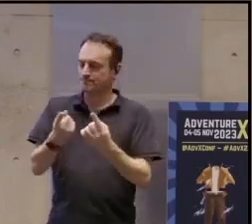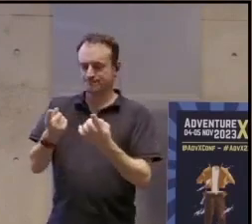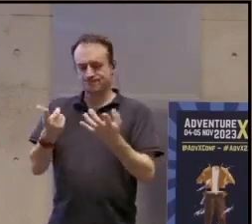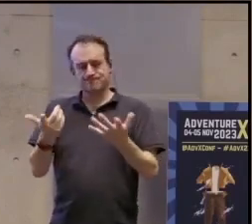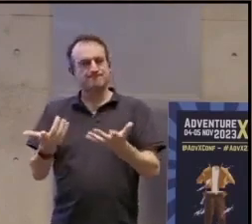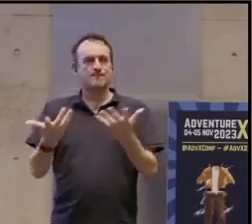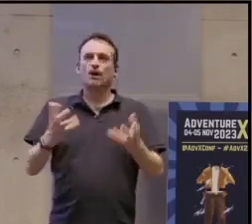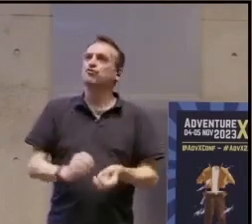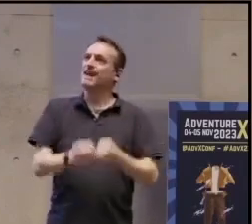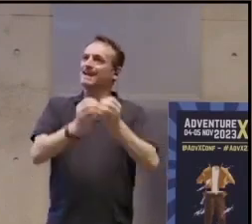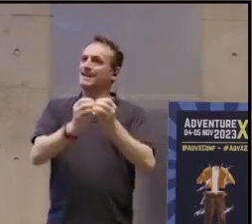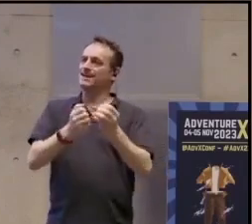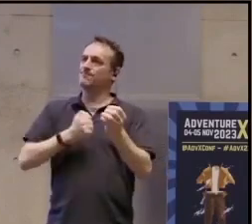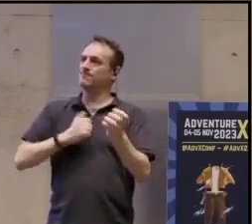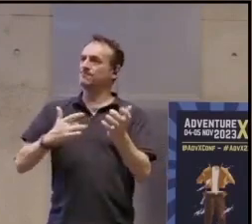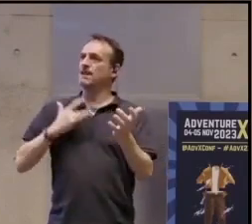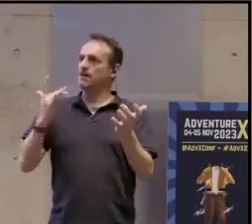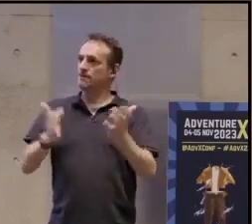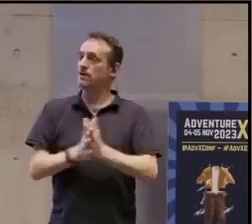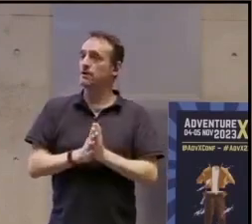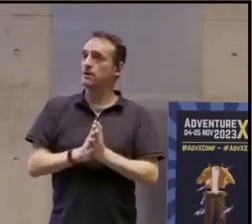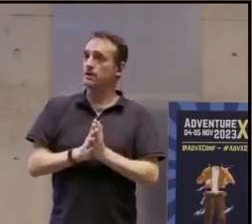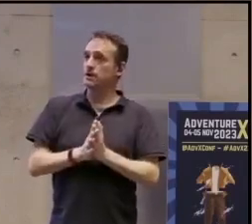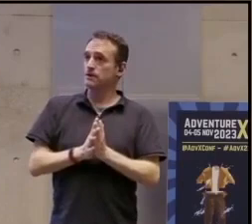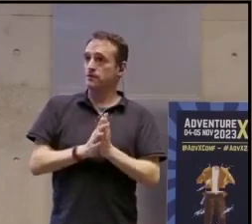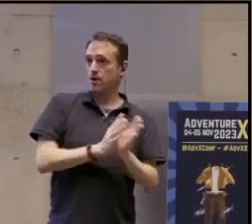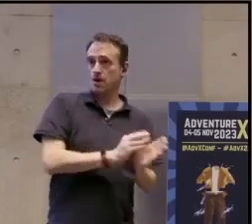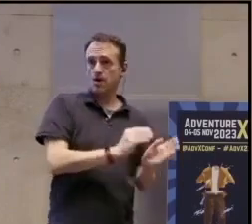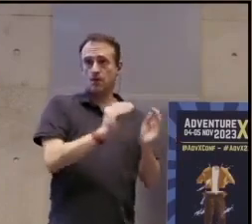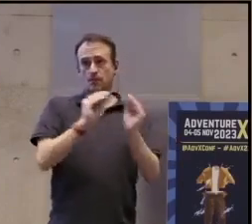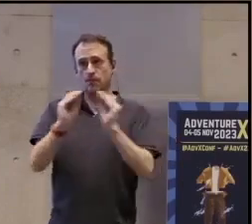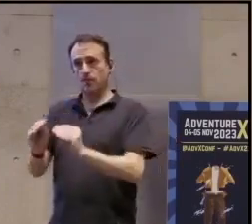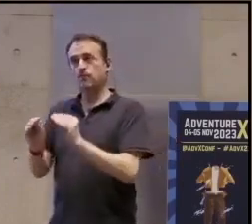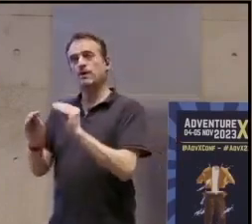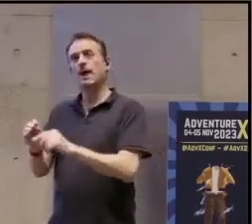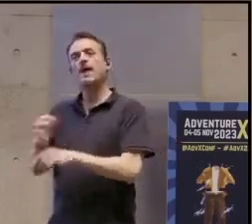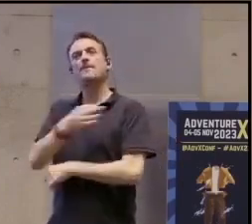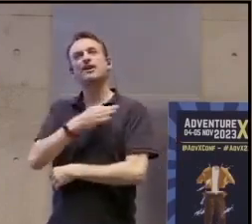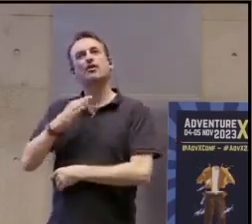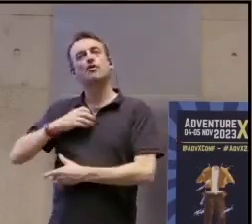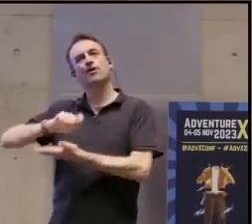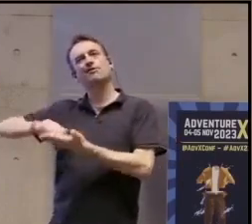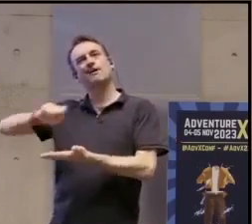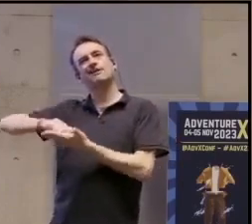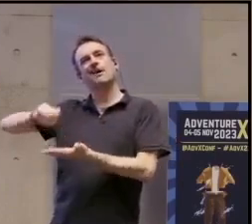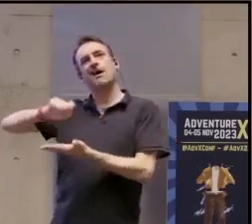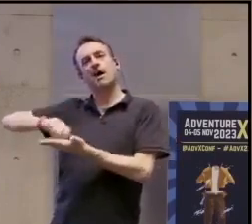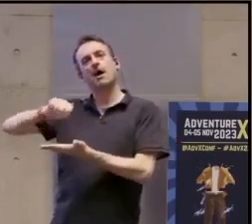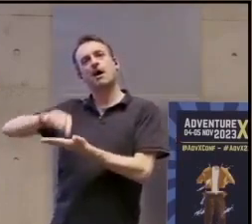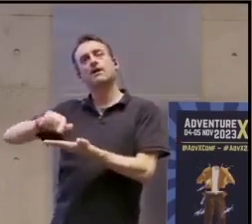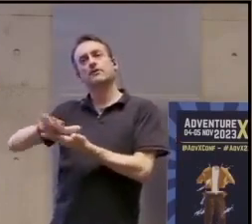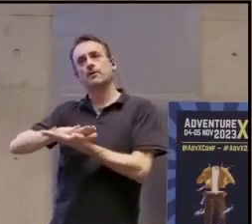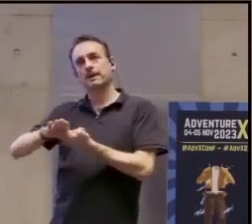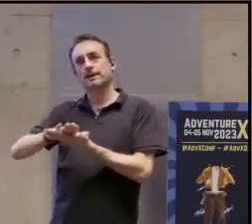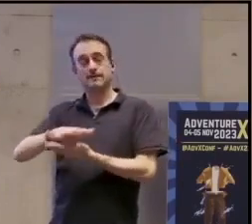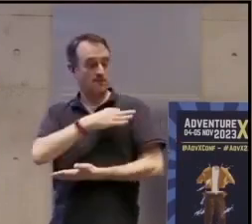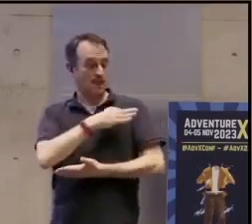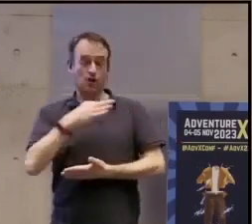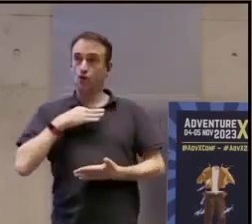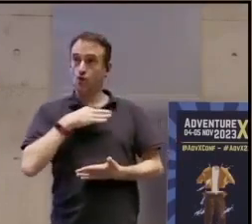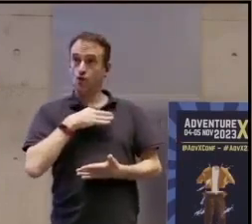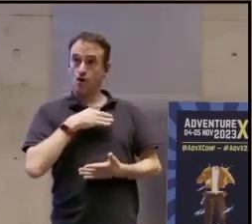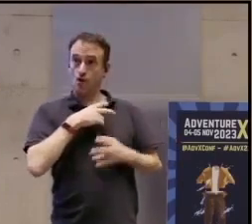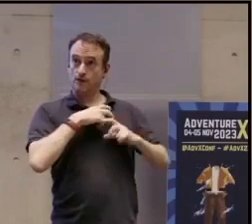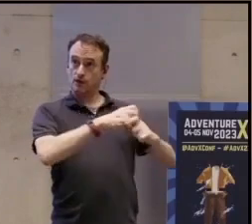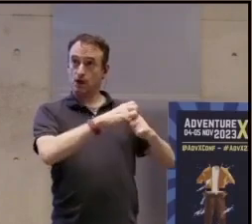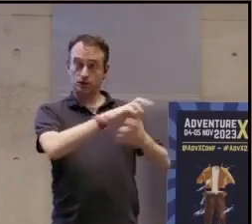life, so I transitioned into something called a medical writer, which is basically translating medical research